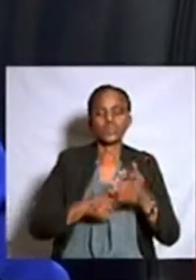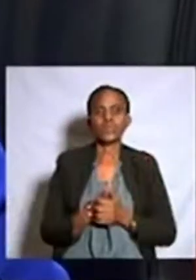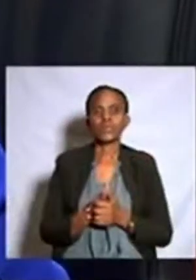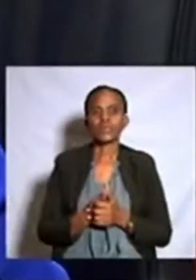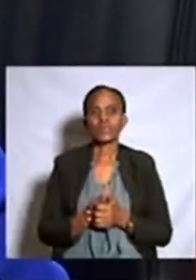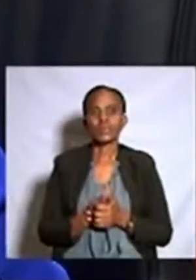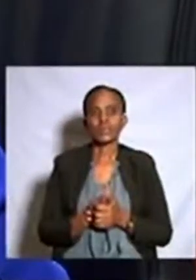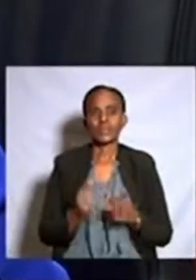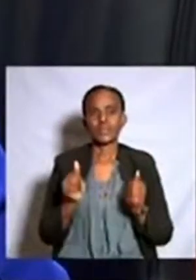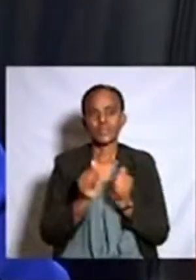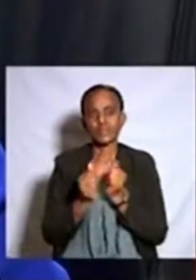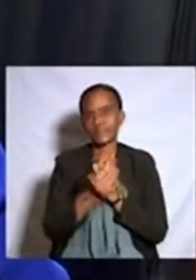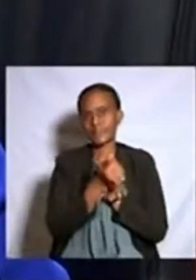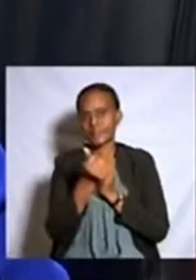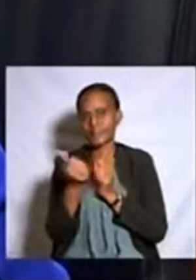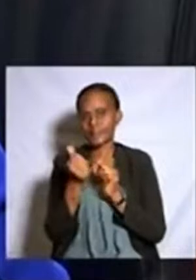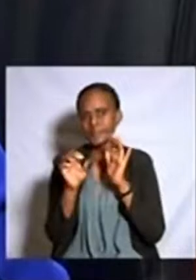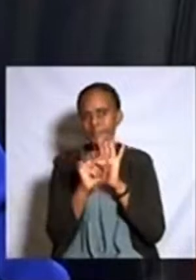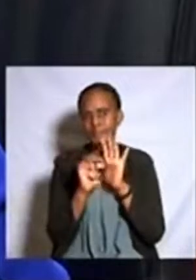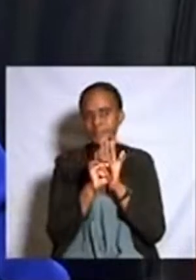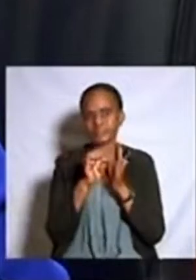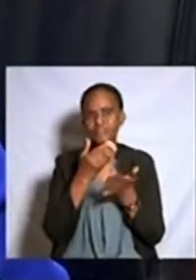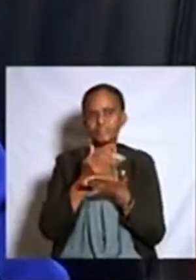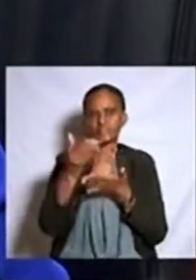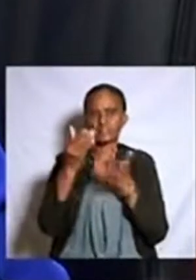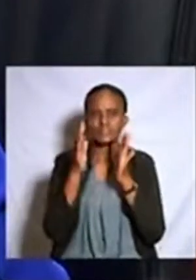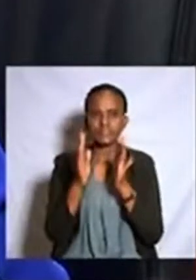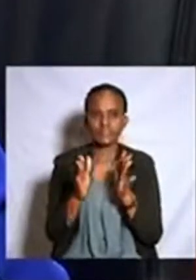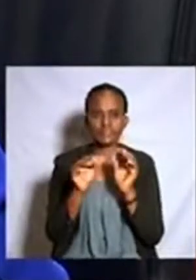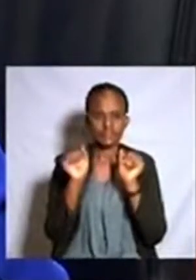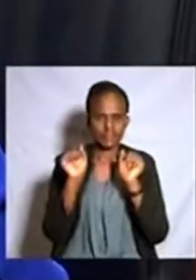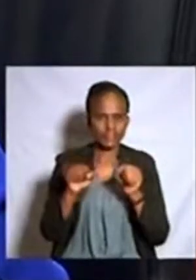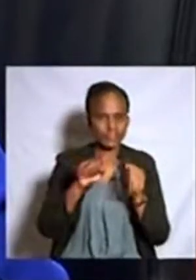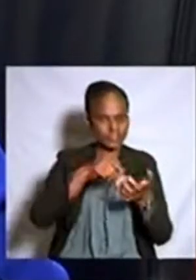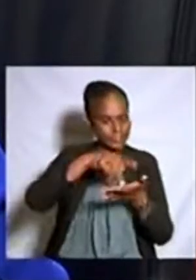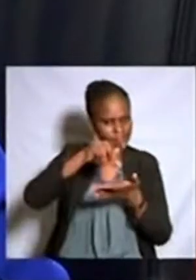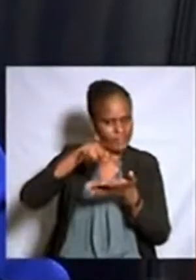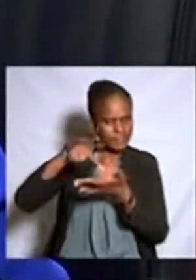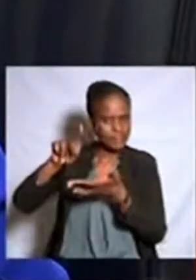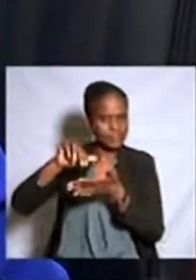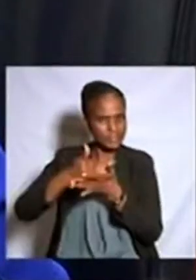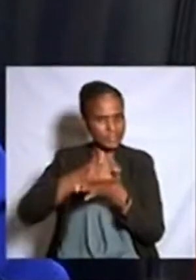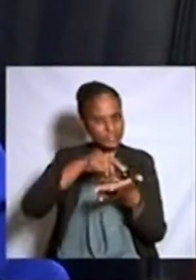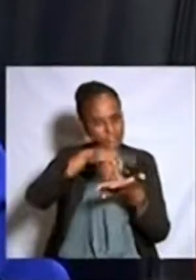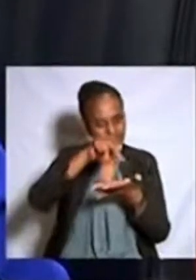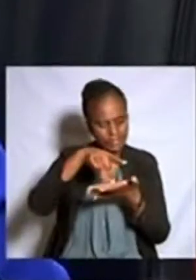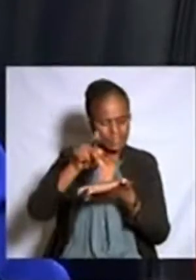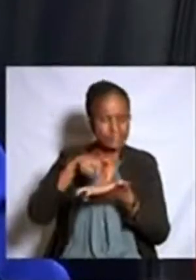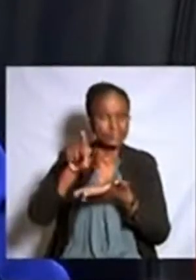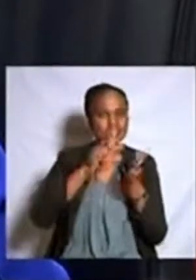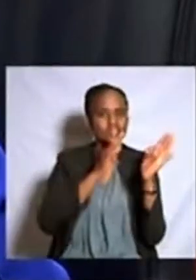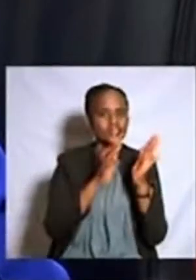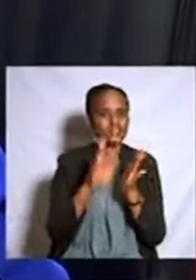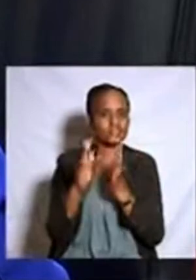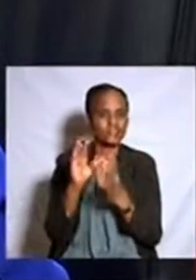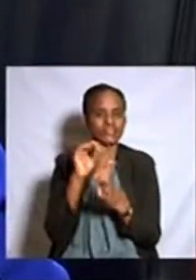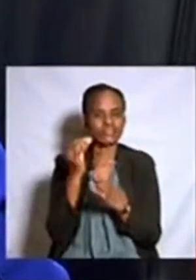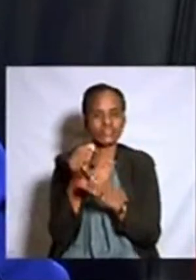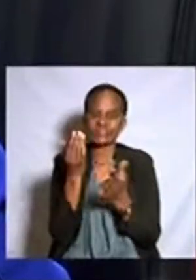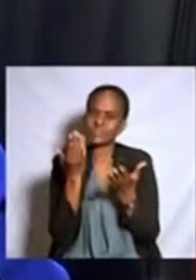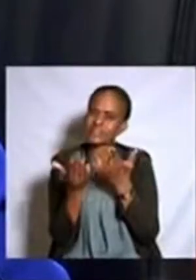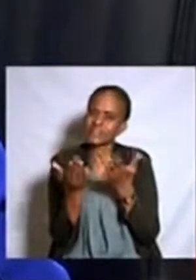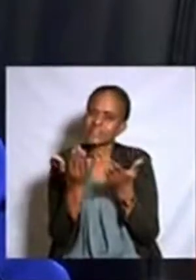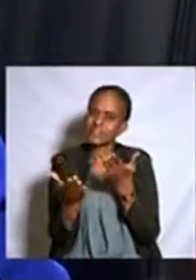In other instances, customers may be paying through payment plans, or there may be